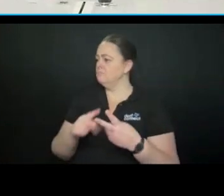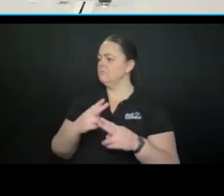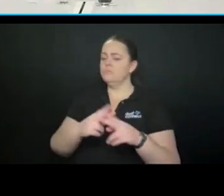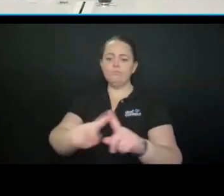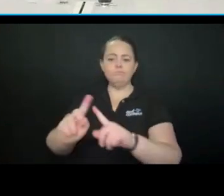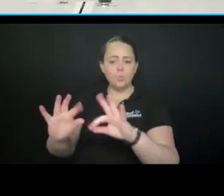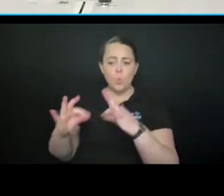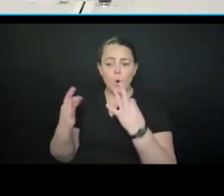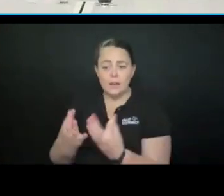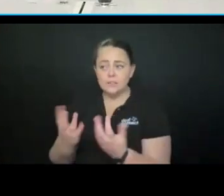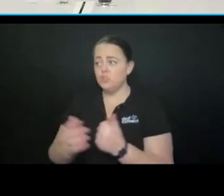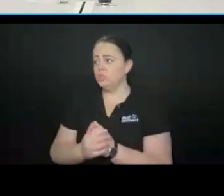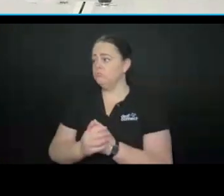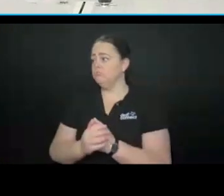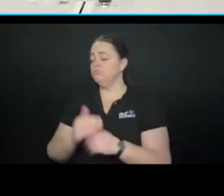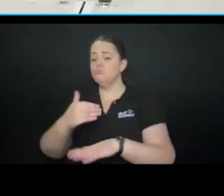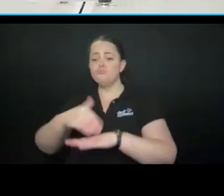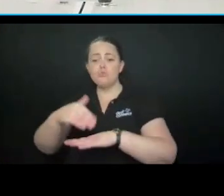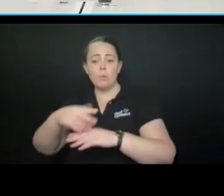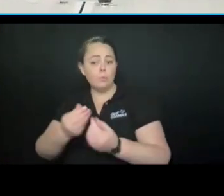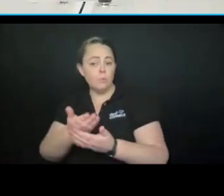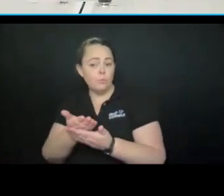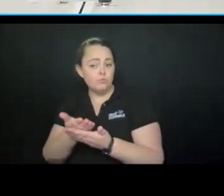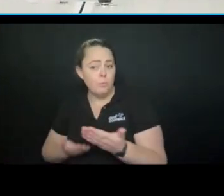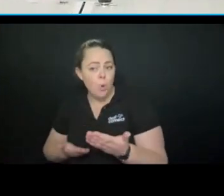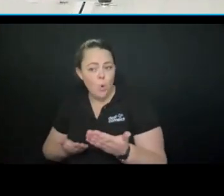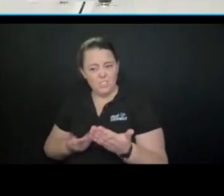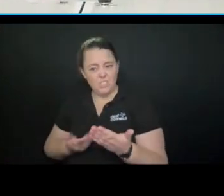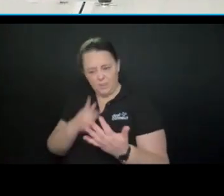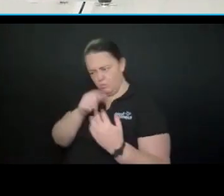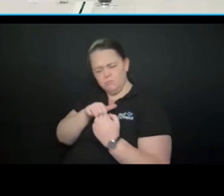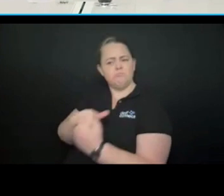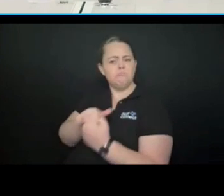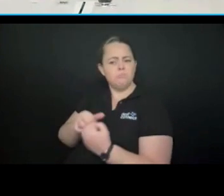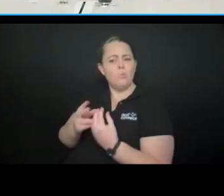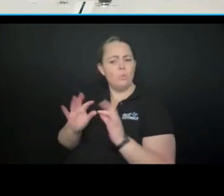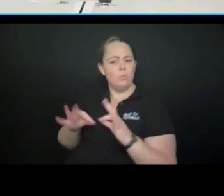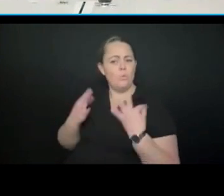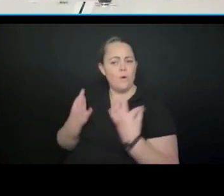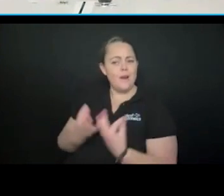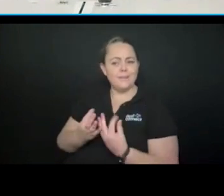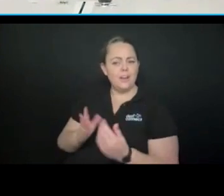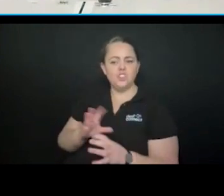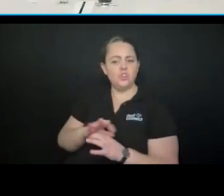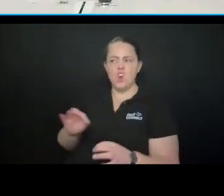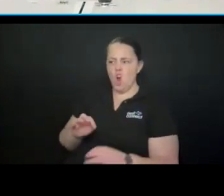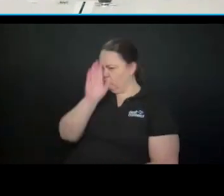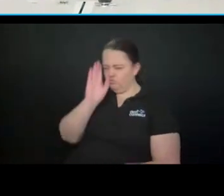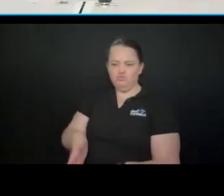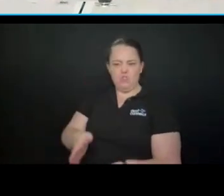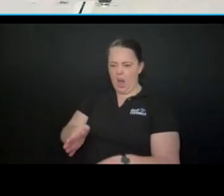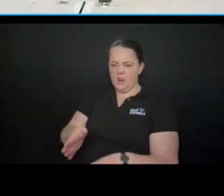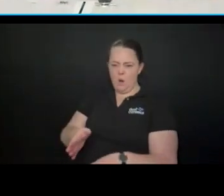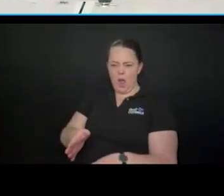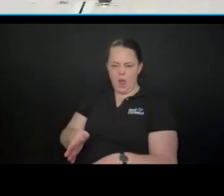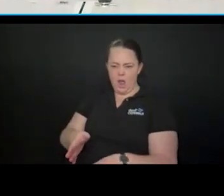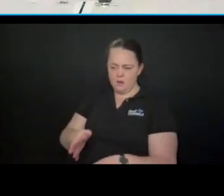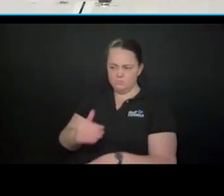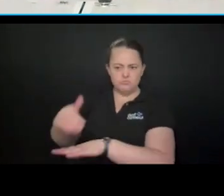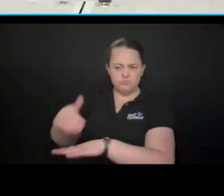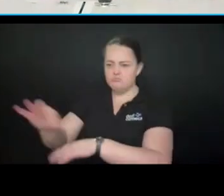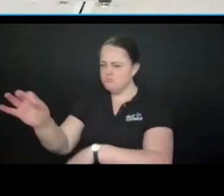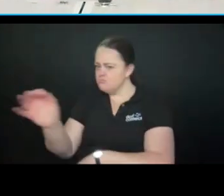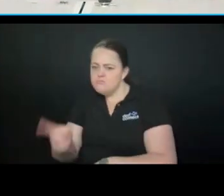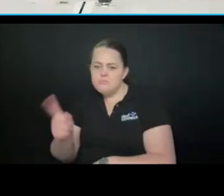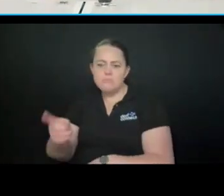any potential issues with reporting and including providing advice to services about how to report the data